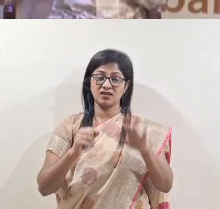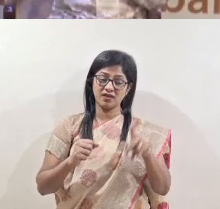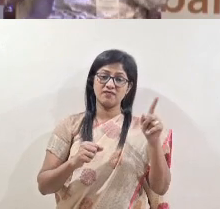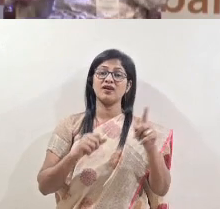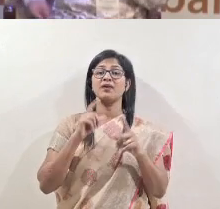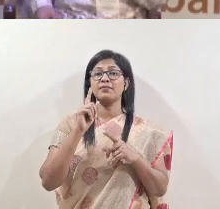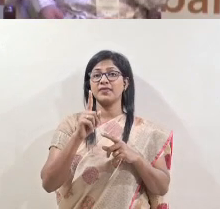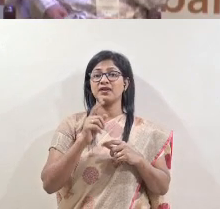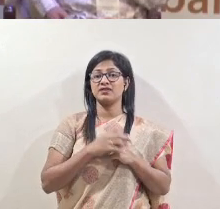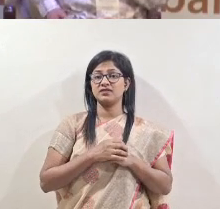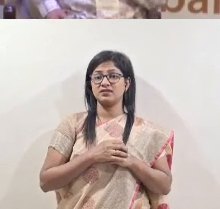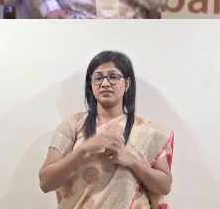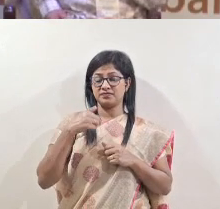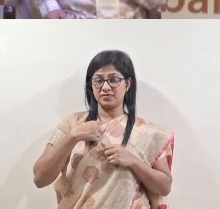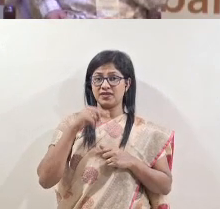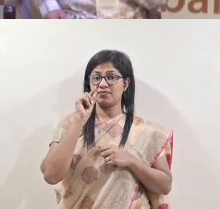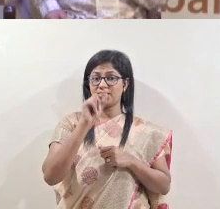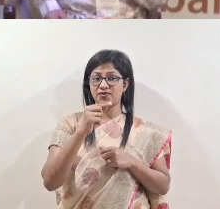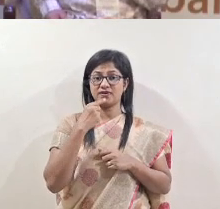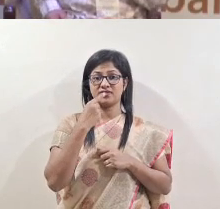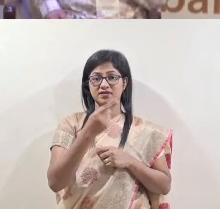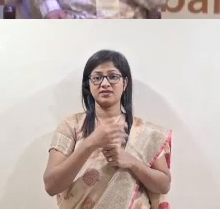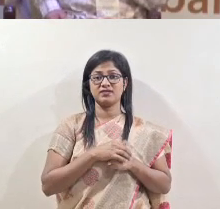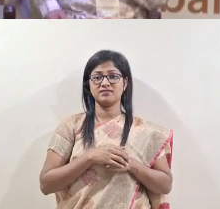what my point is that